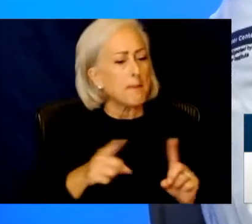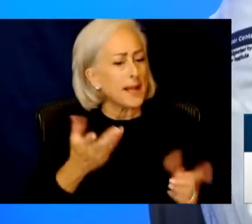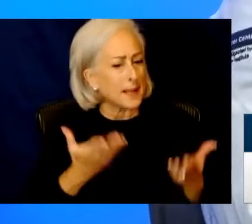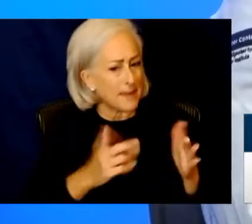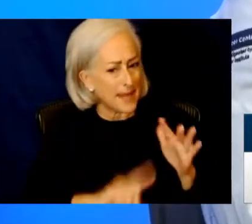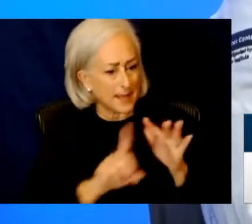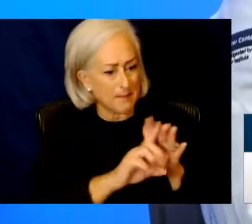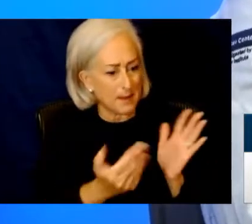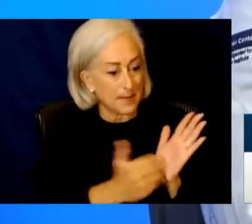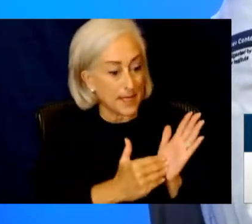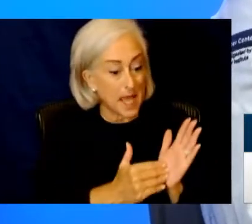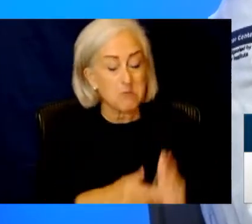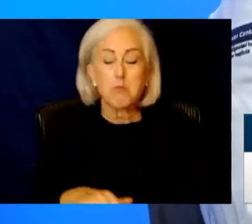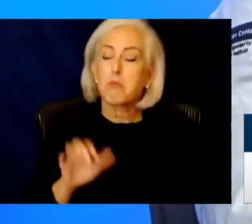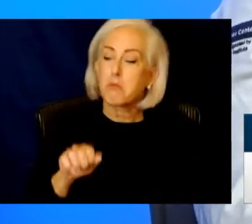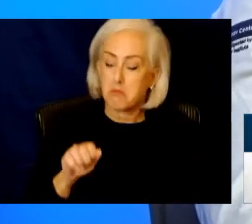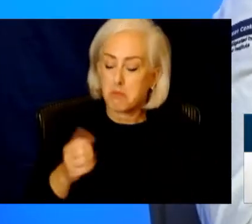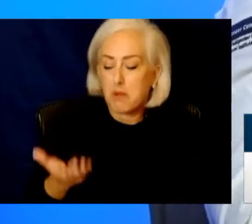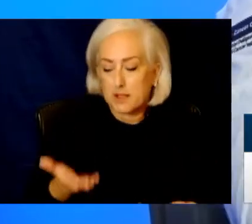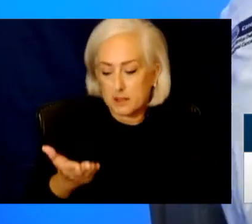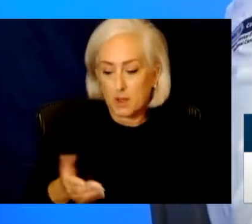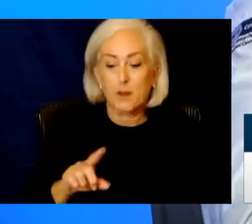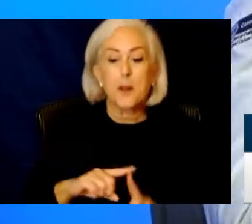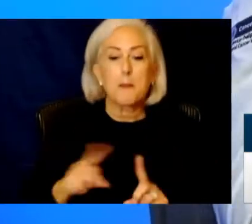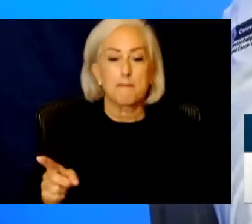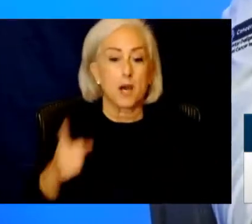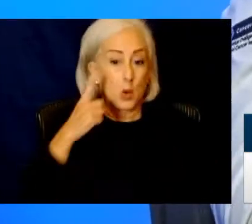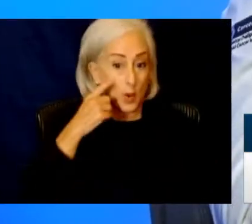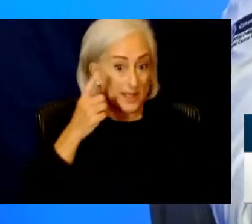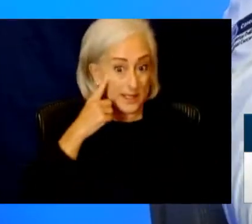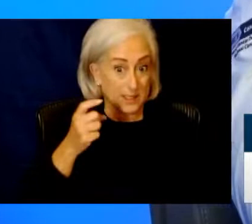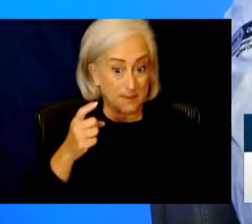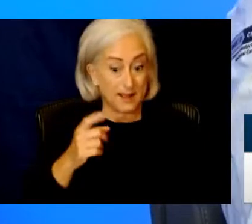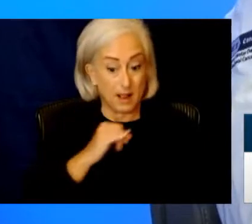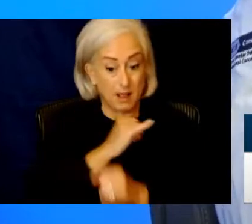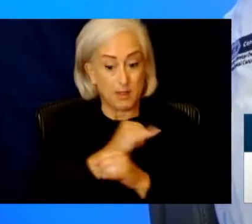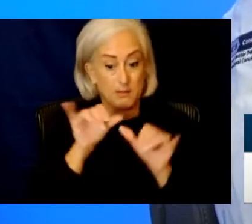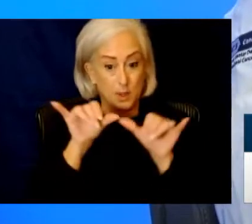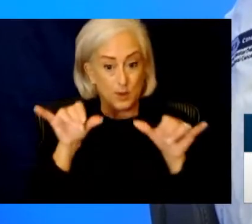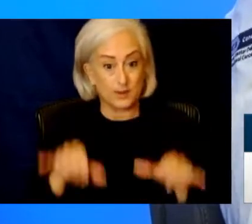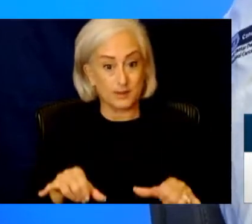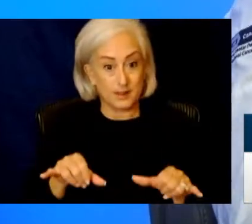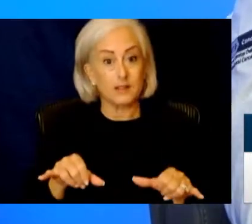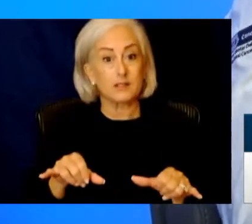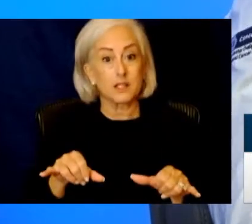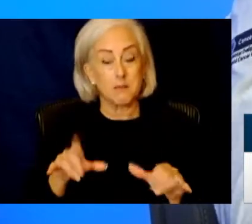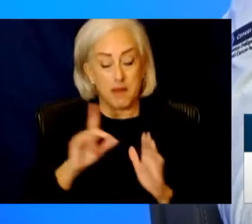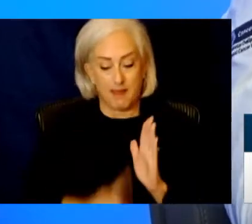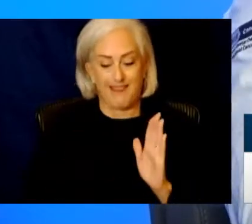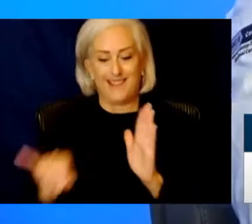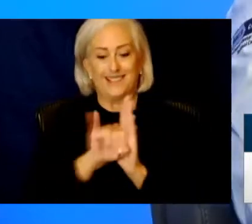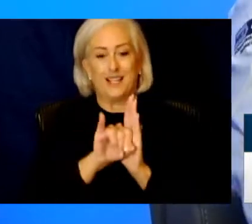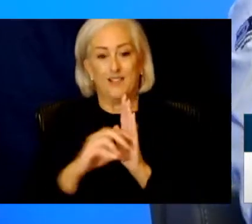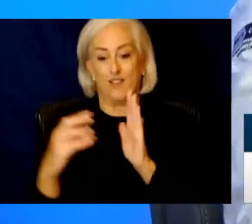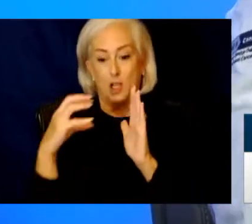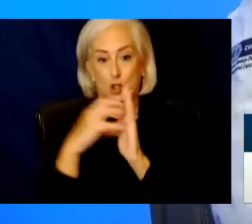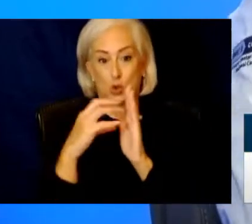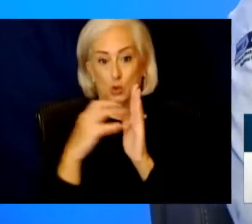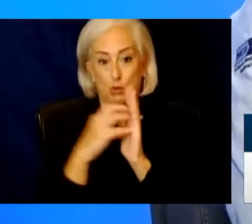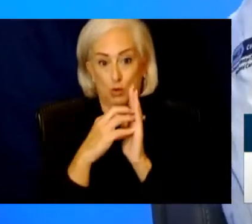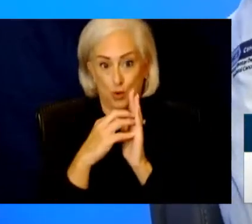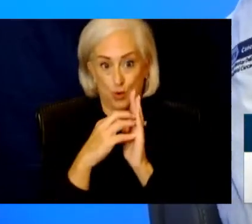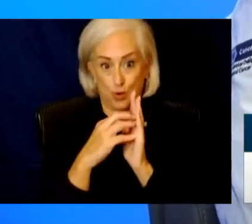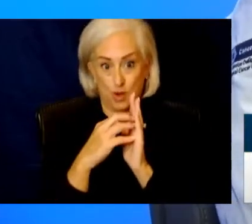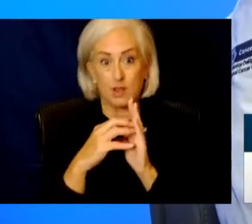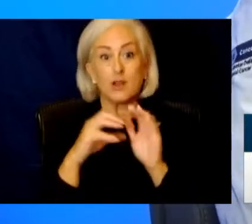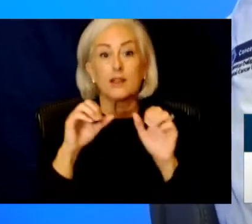lot of times that, once the immune system can identify these tumors, it could potentially have a very durable